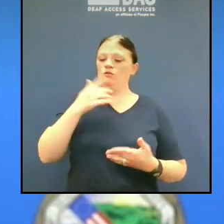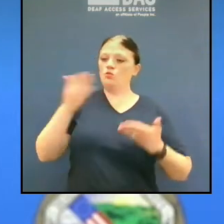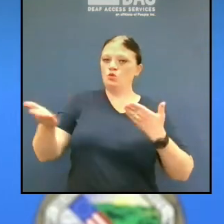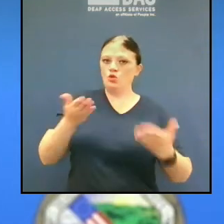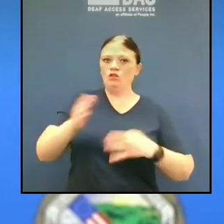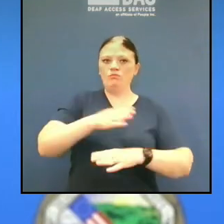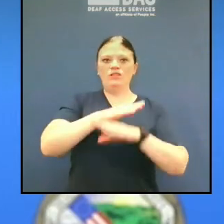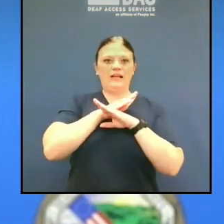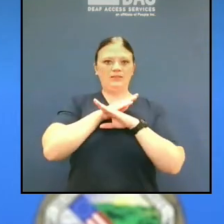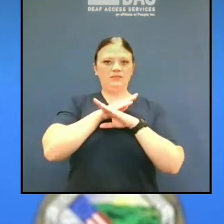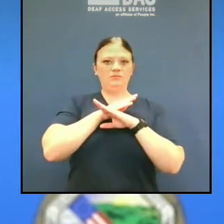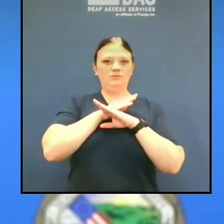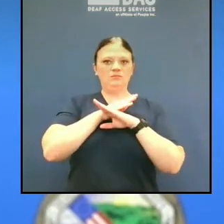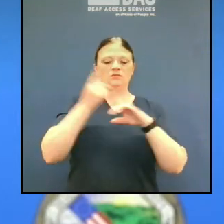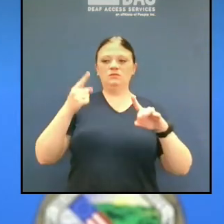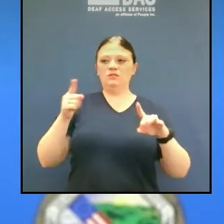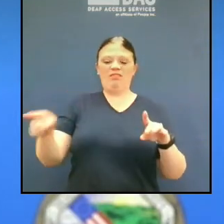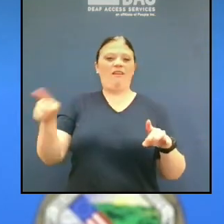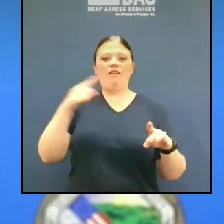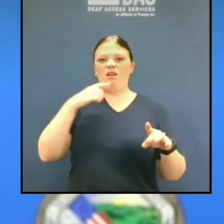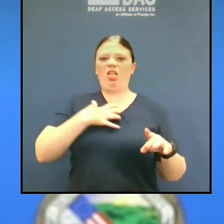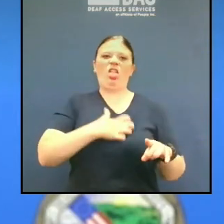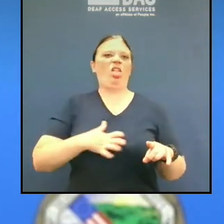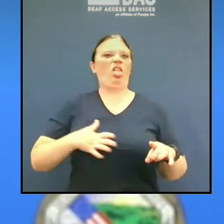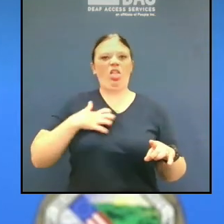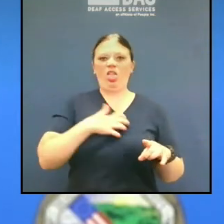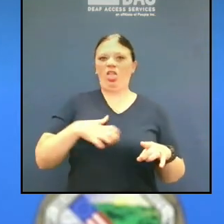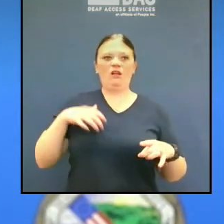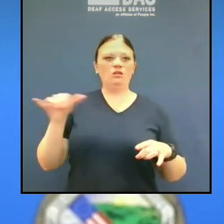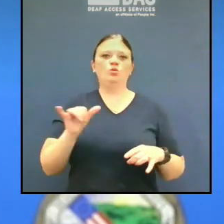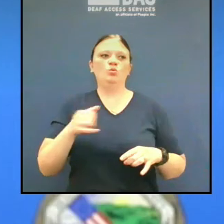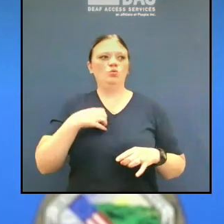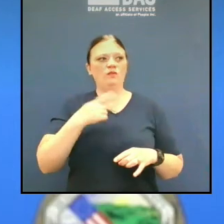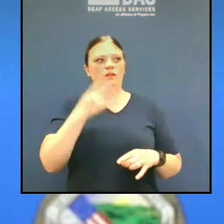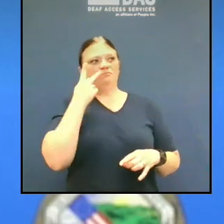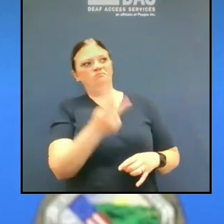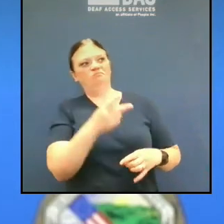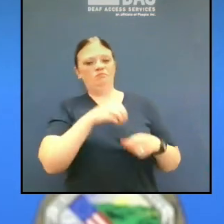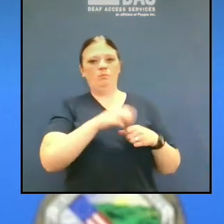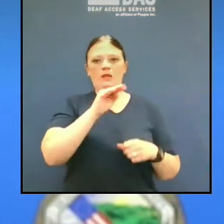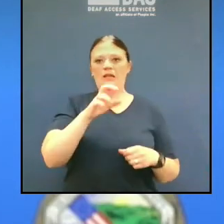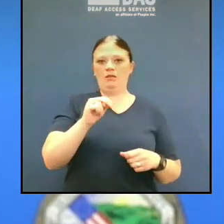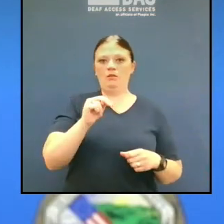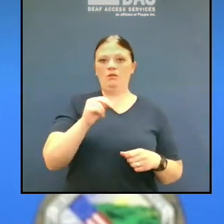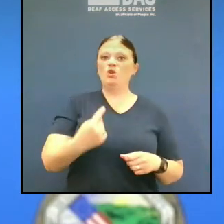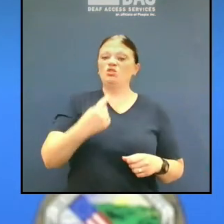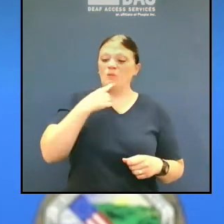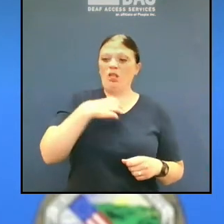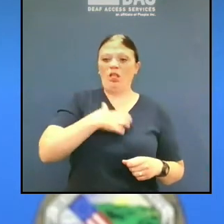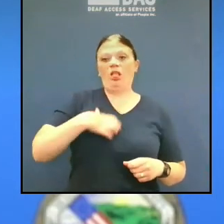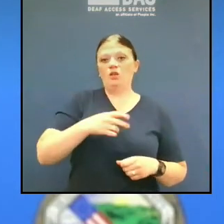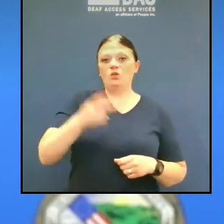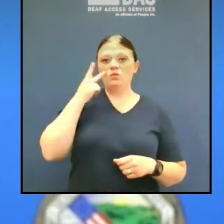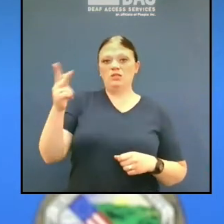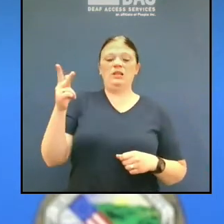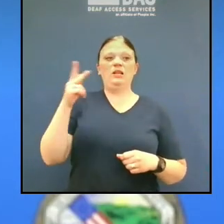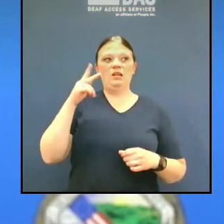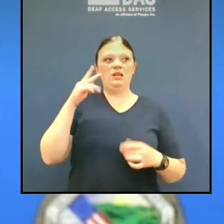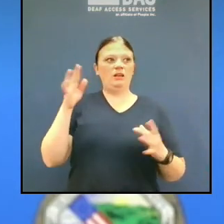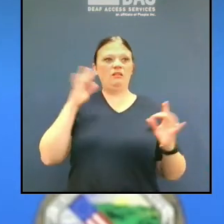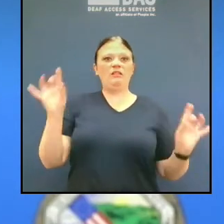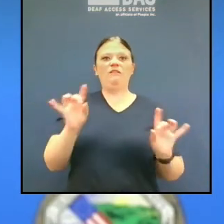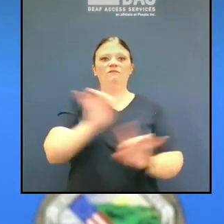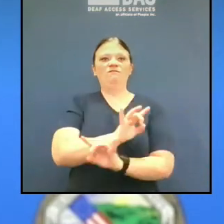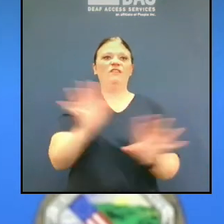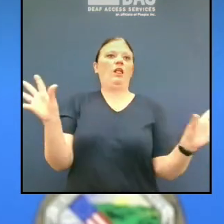protect. And they are disgusted as well as what they saw in Minneapolis. And we're also disappointed and disgusted to see the violence that is going across